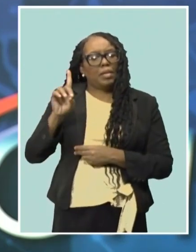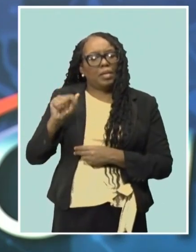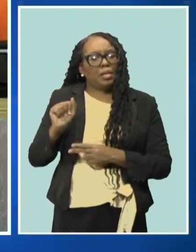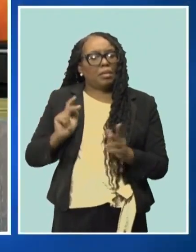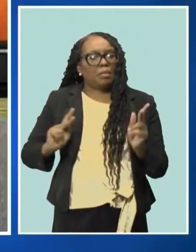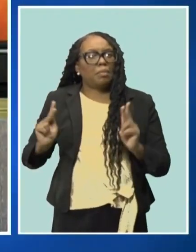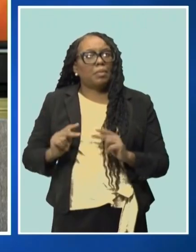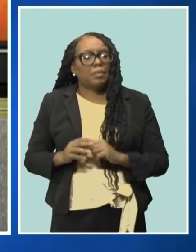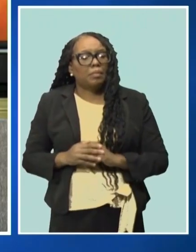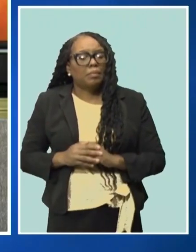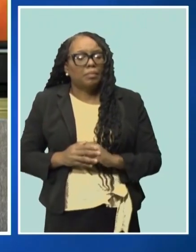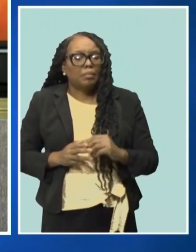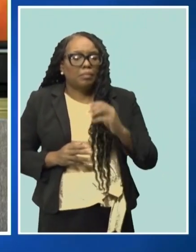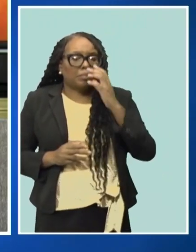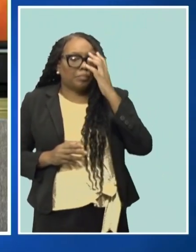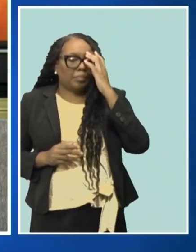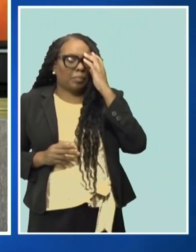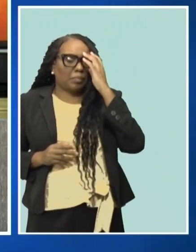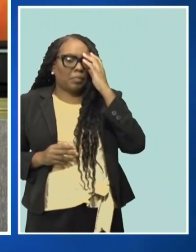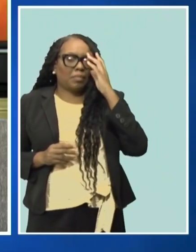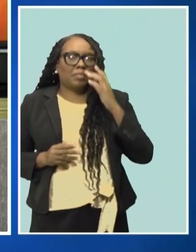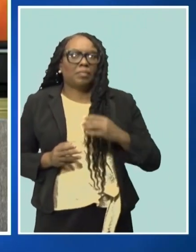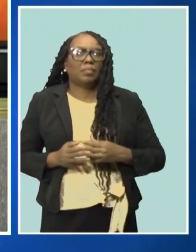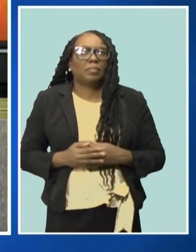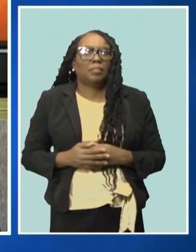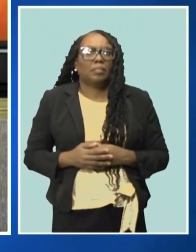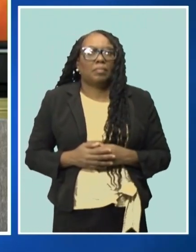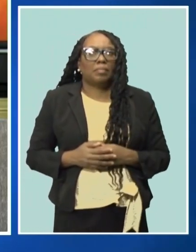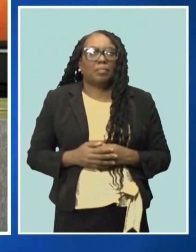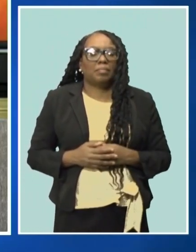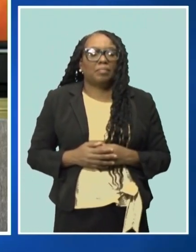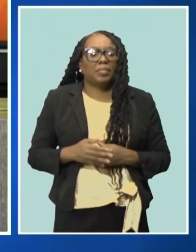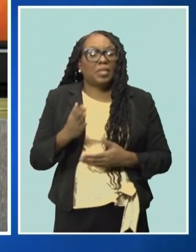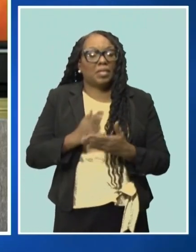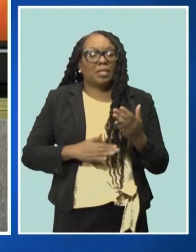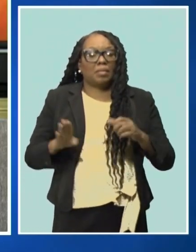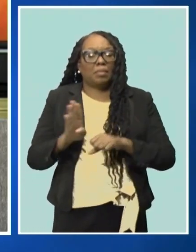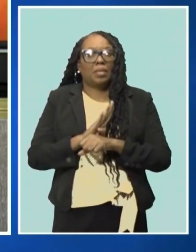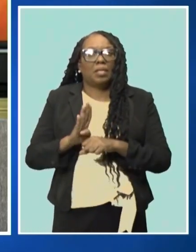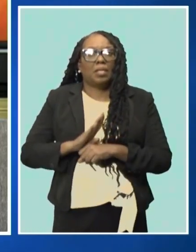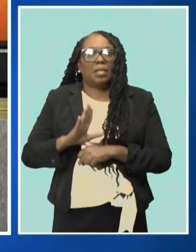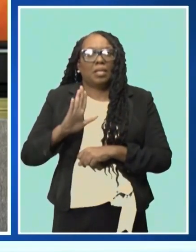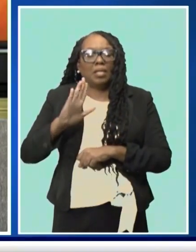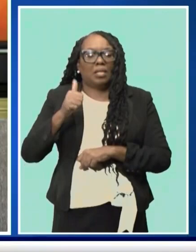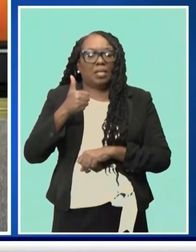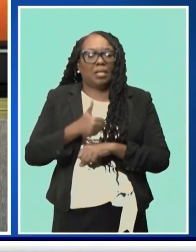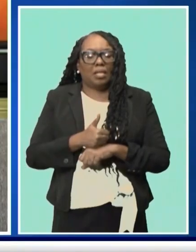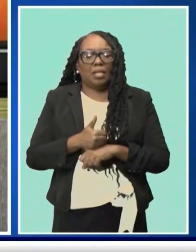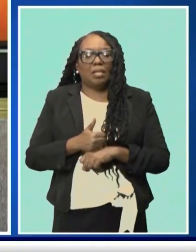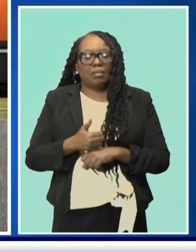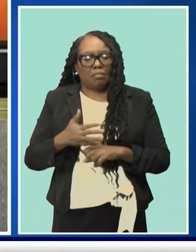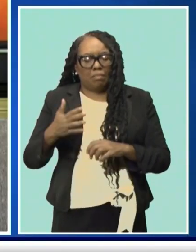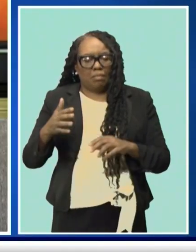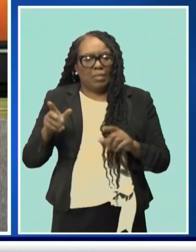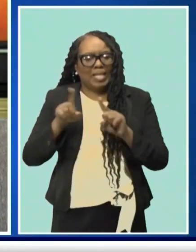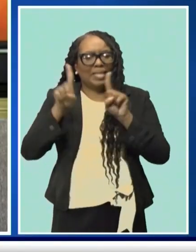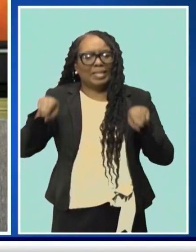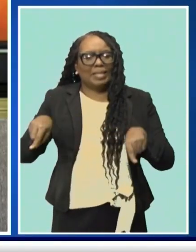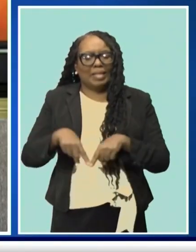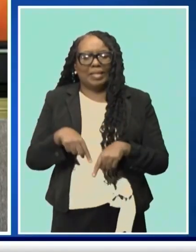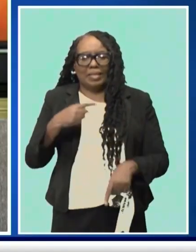The establishments have begun to put down no parking signs in the middle of the disabled parking spaces.